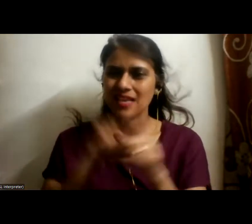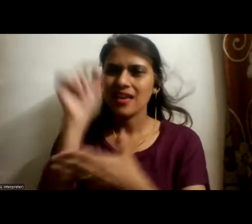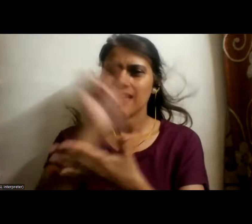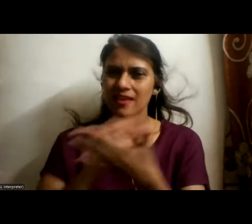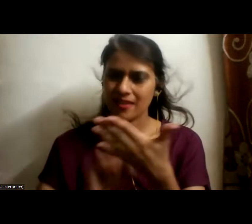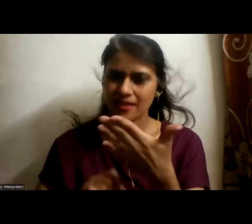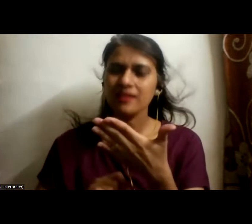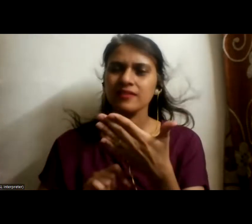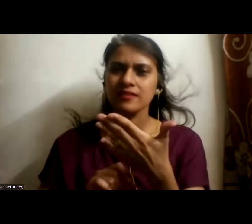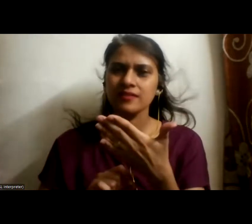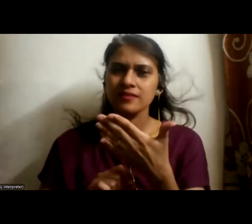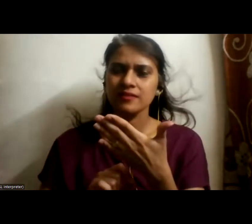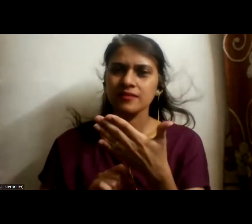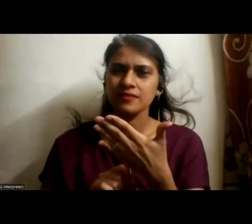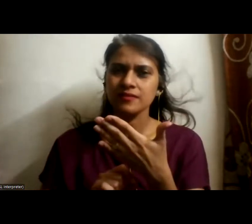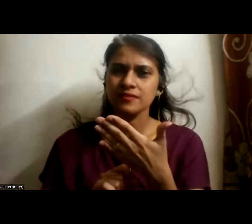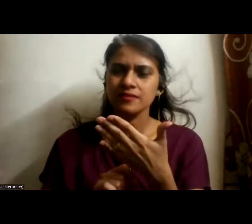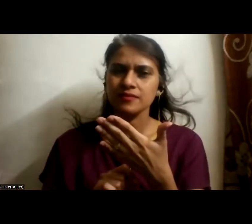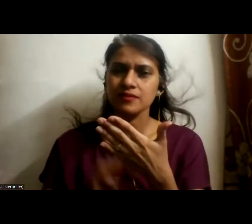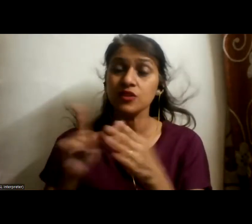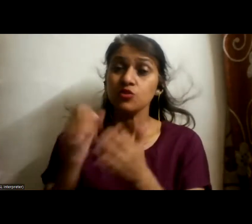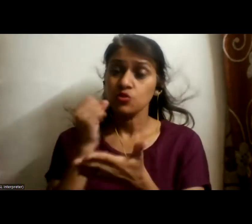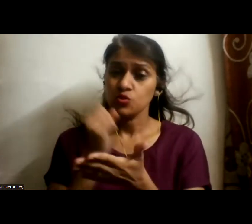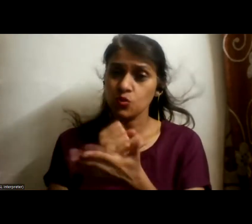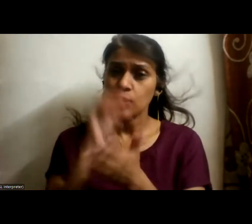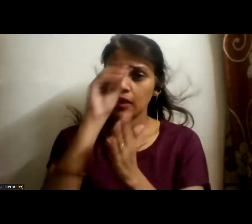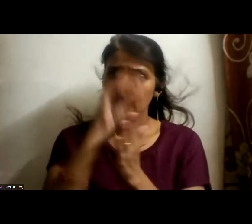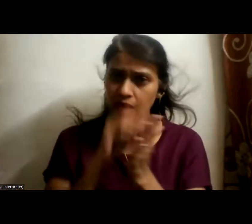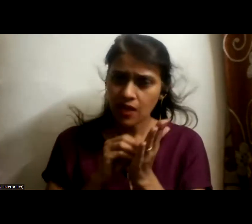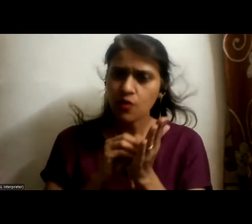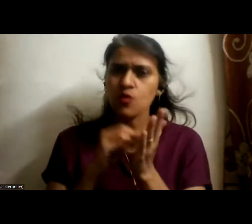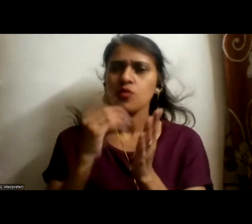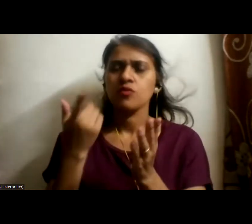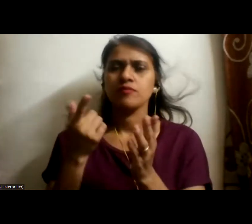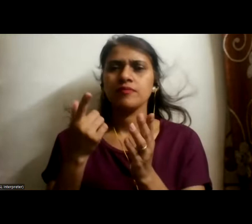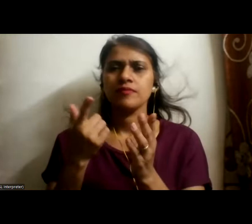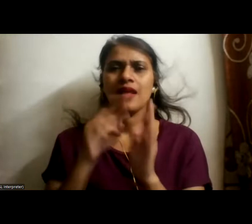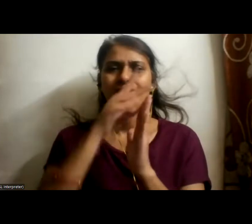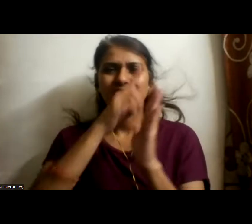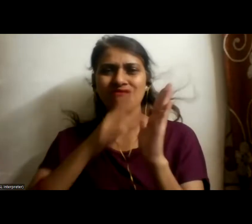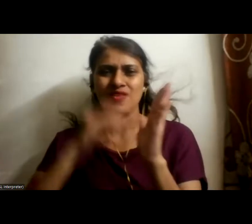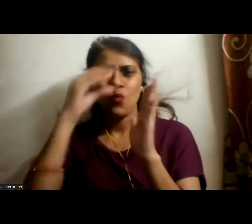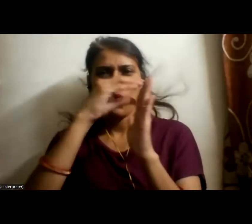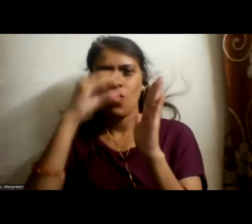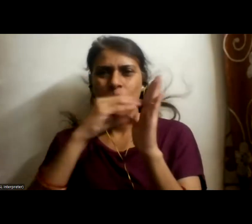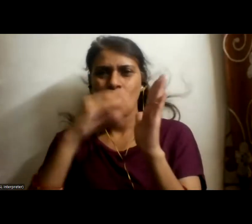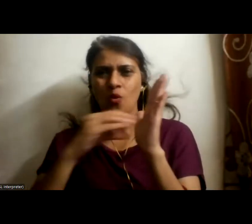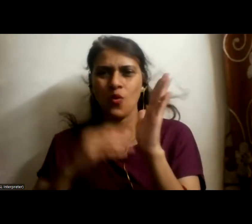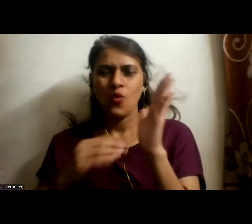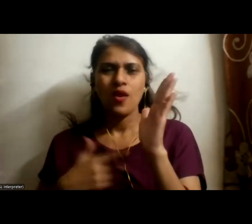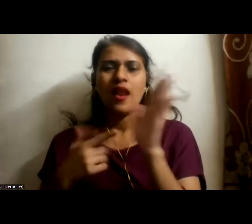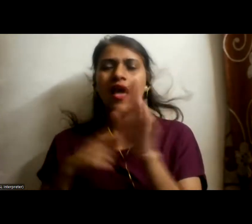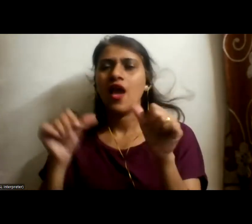and that it should include the objective, abstract, and bibliography, reference, and all